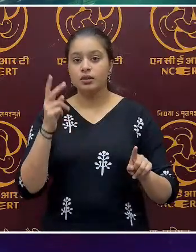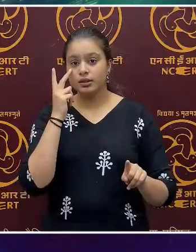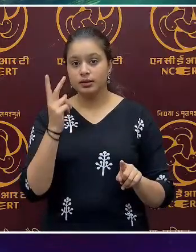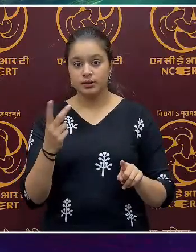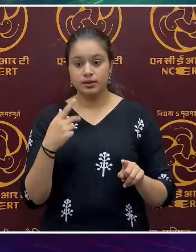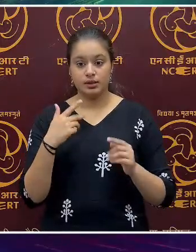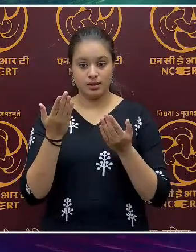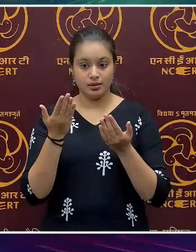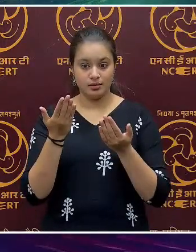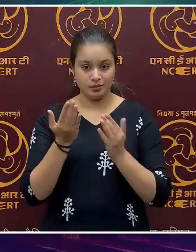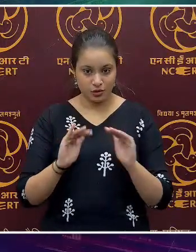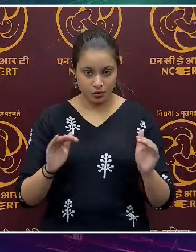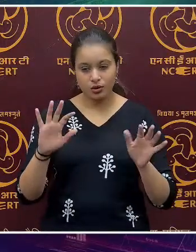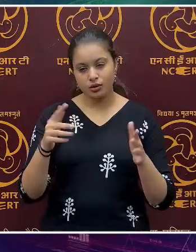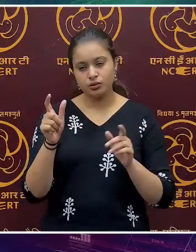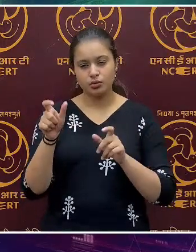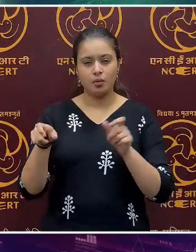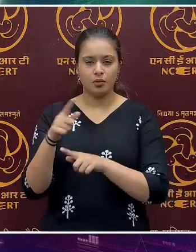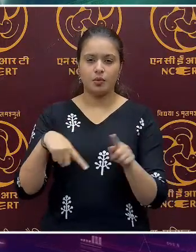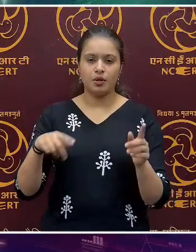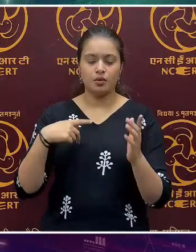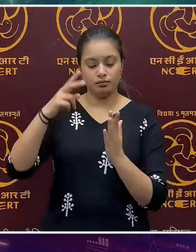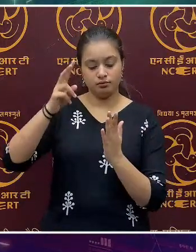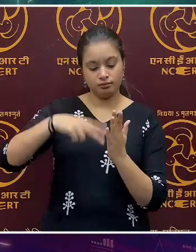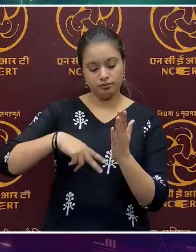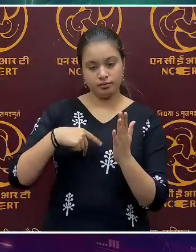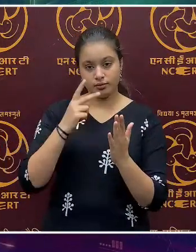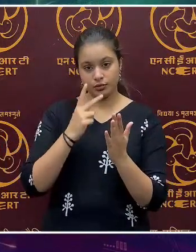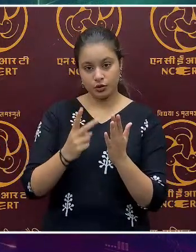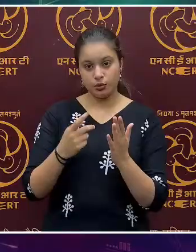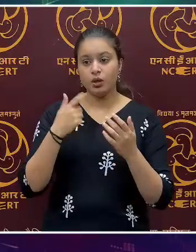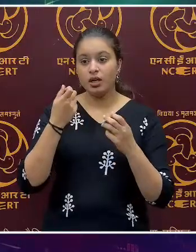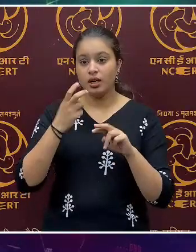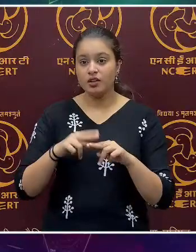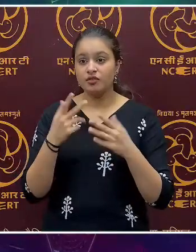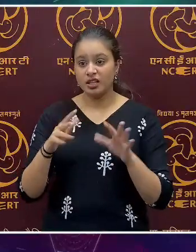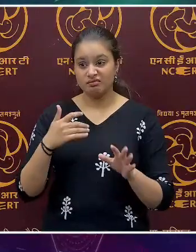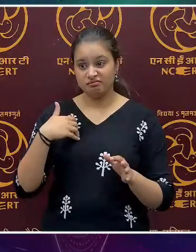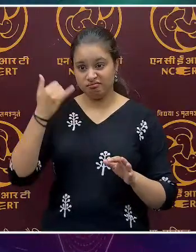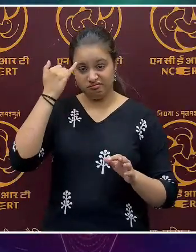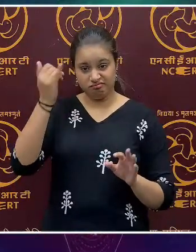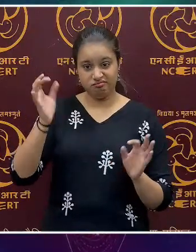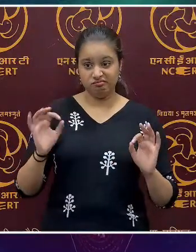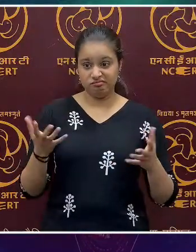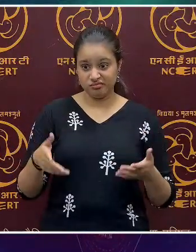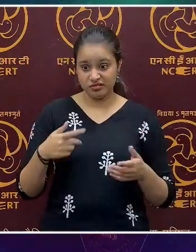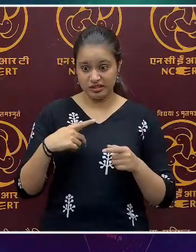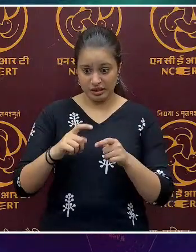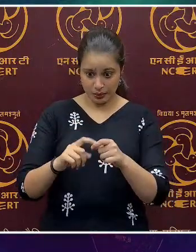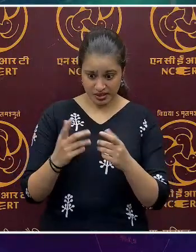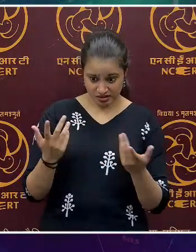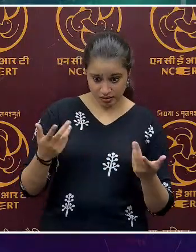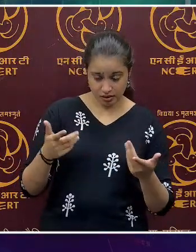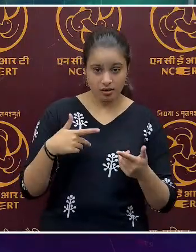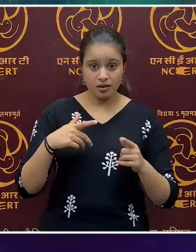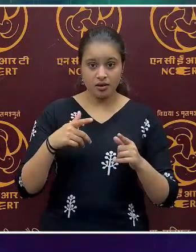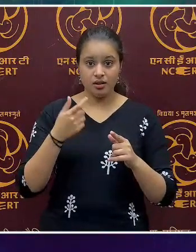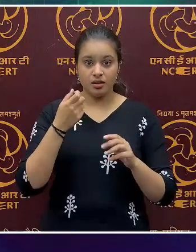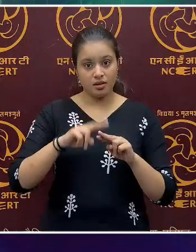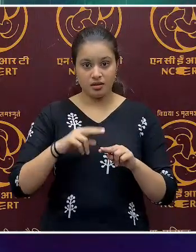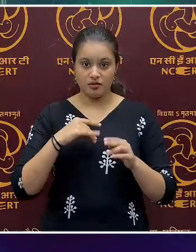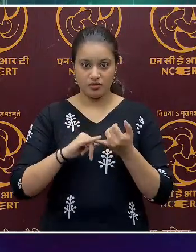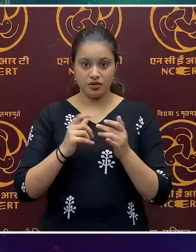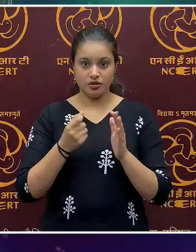user will go through this question, and if any user has no idea like what is this question, like after the first pass of the bubble sort